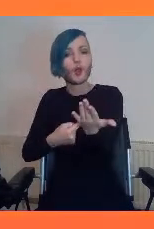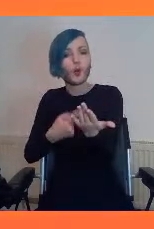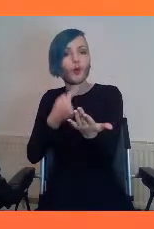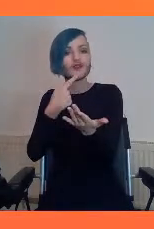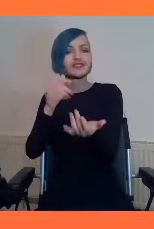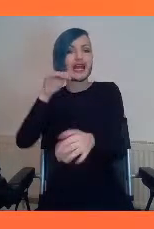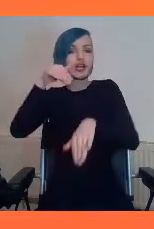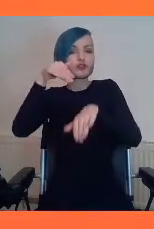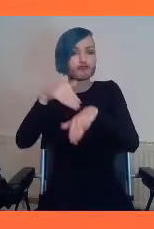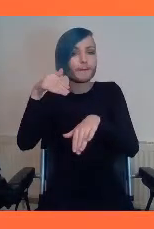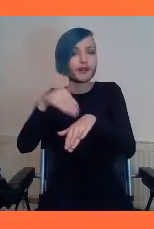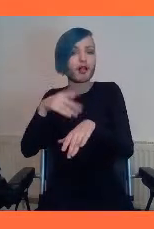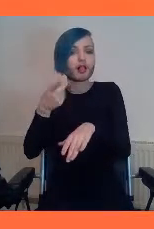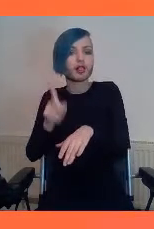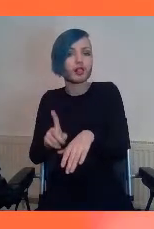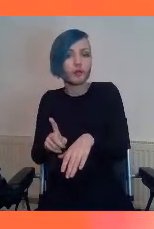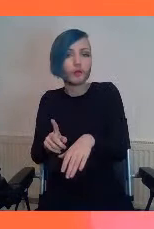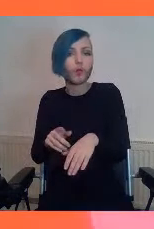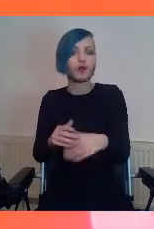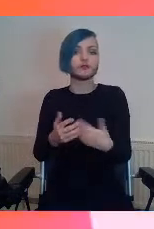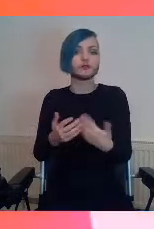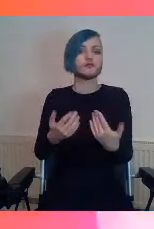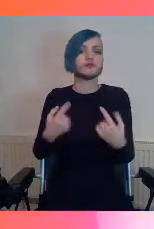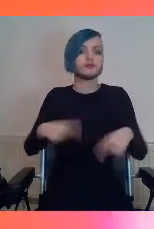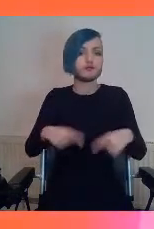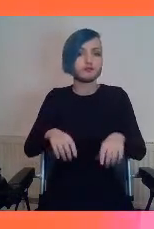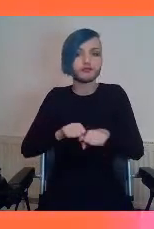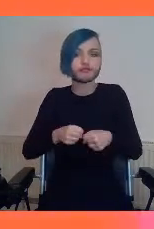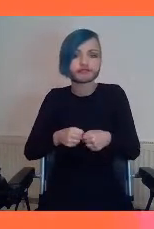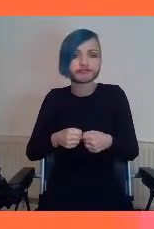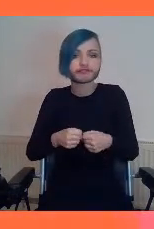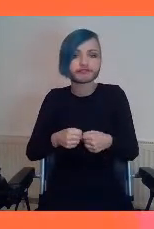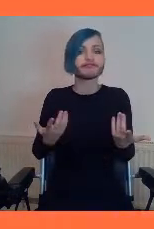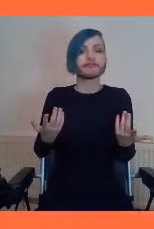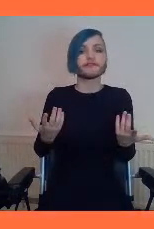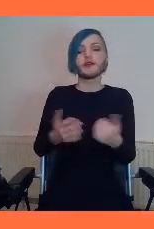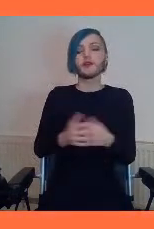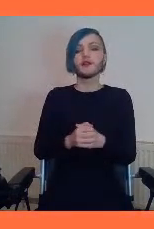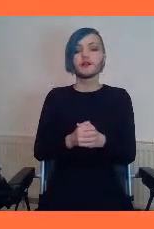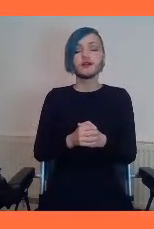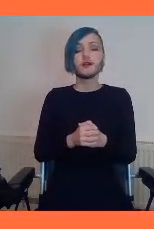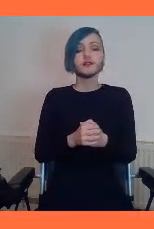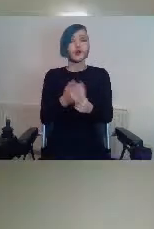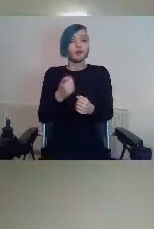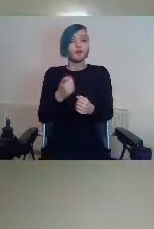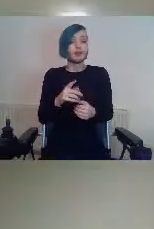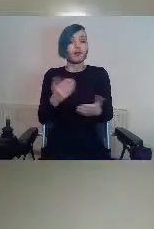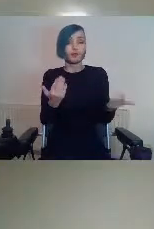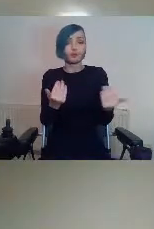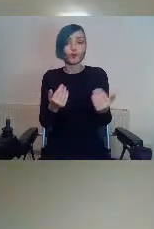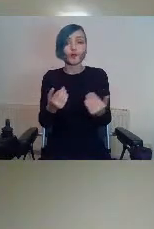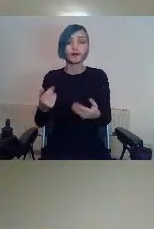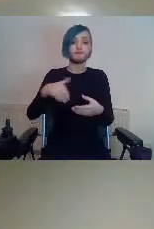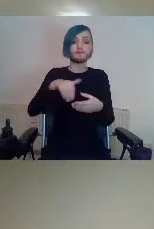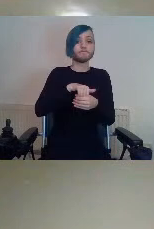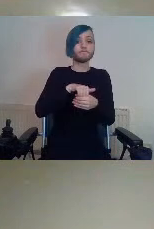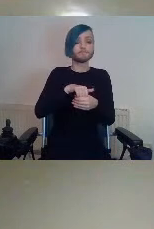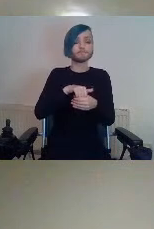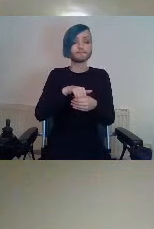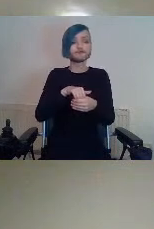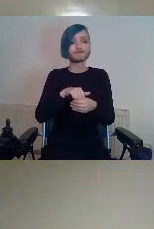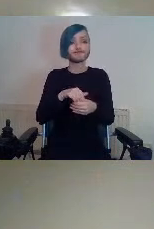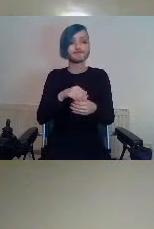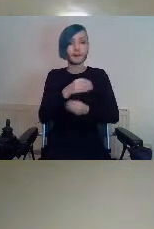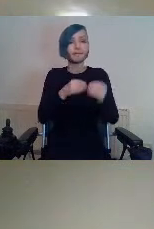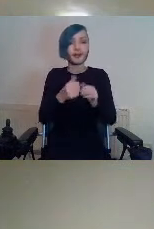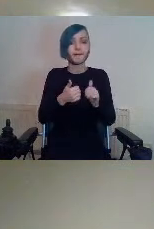us, you know, that we can still win people over, people can still be allies, but also if there's people that have particular issues, we can challenge them.